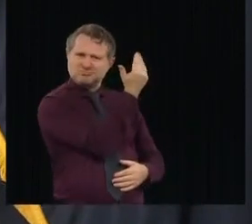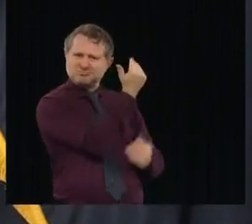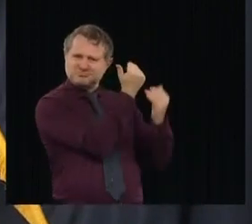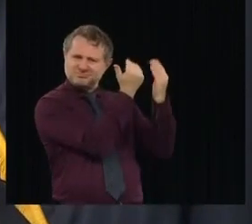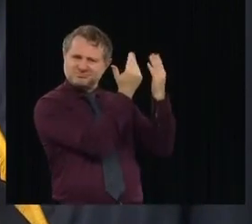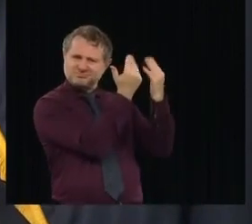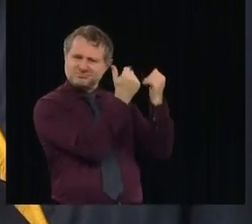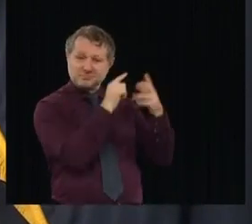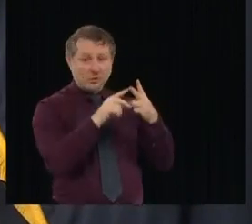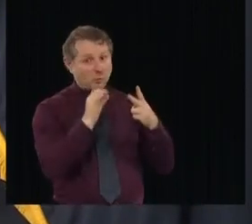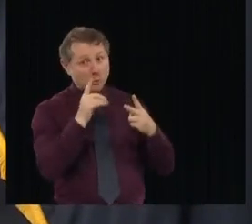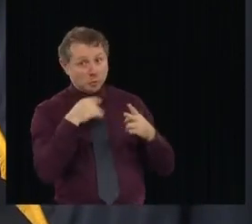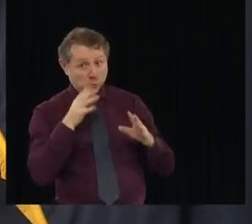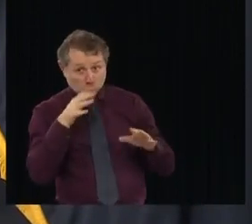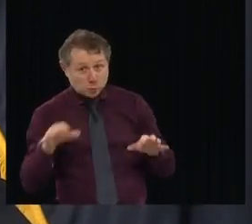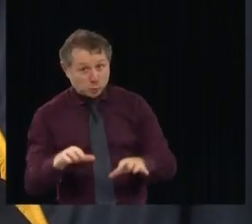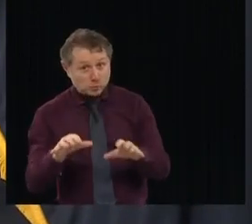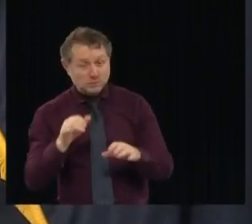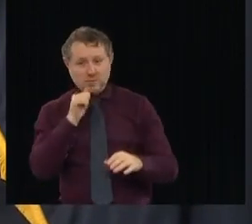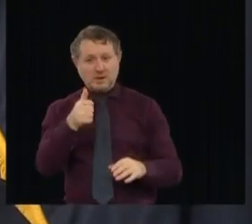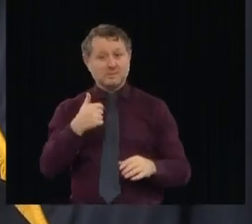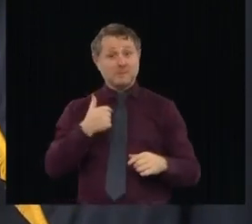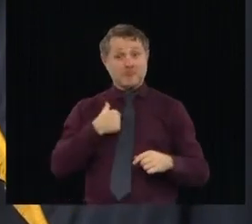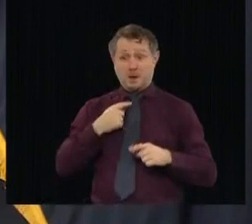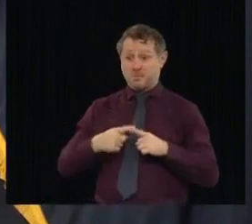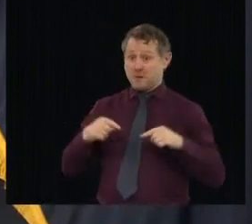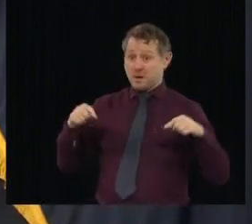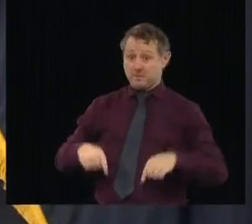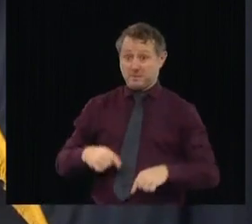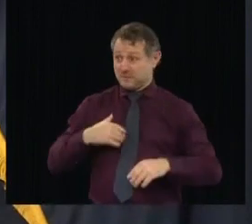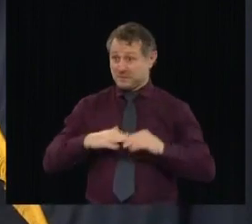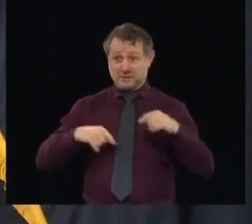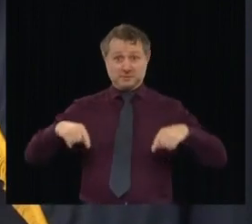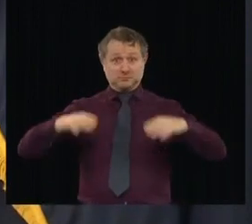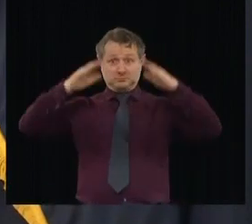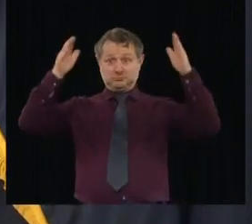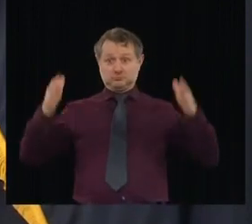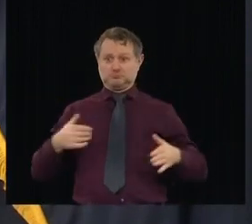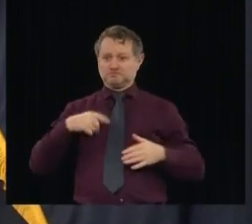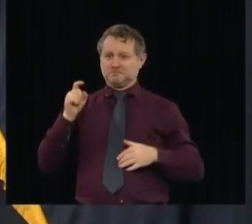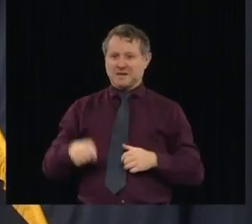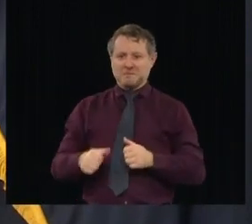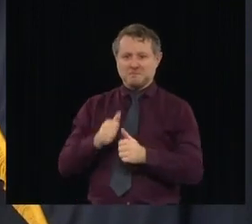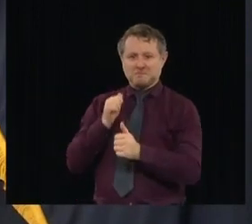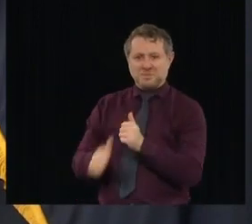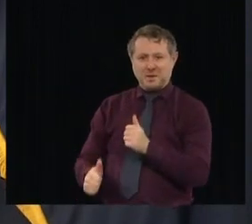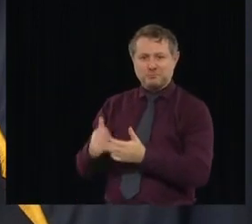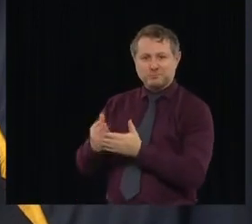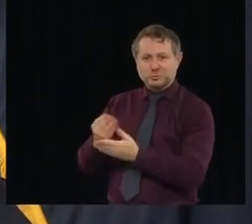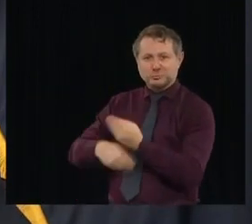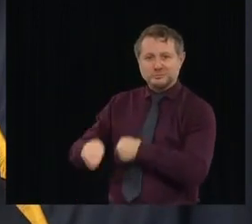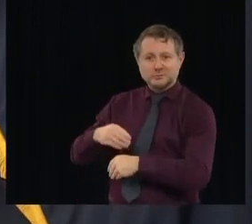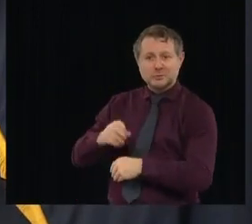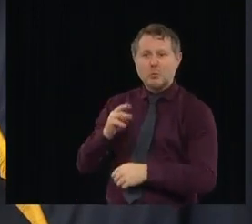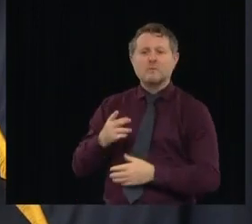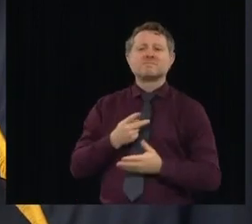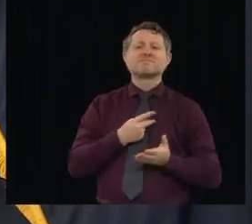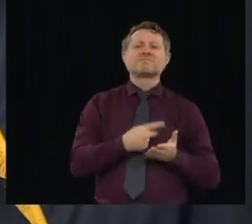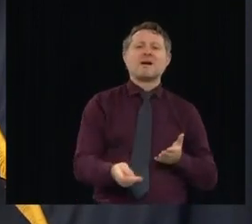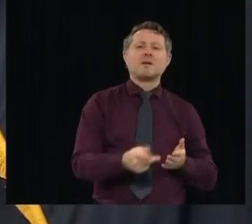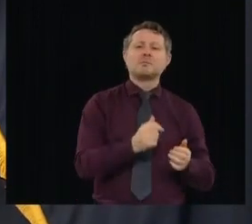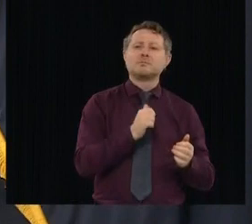this building, I either pass a budget or not, right, with the legislature.